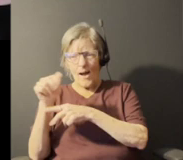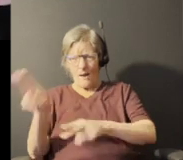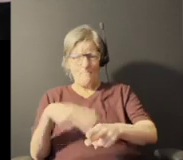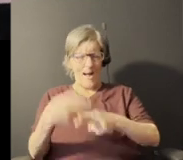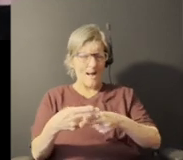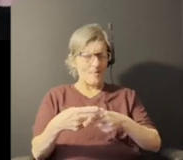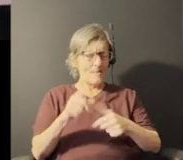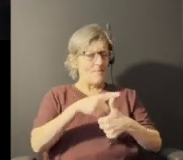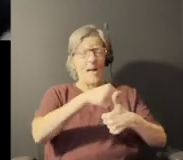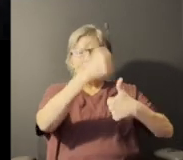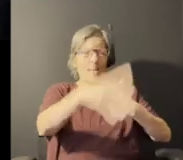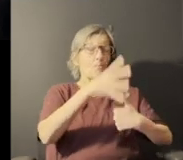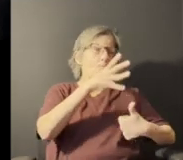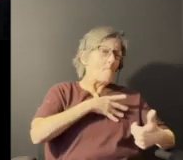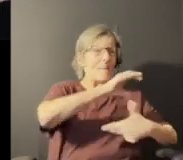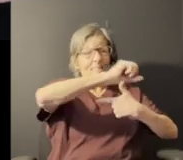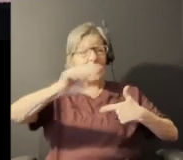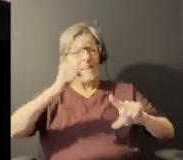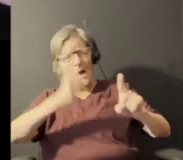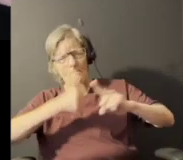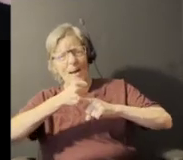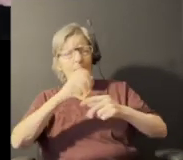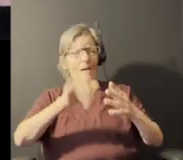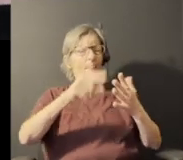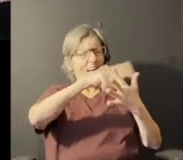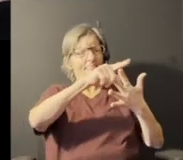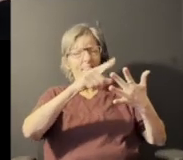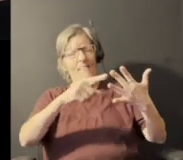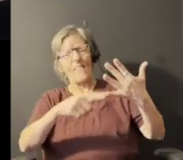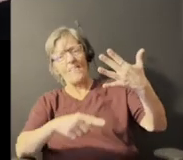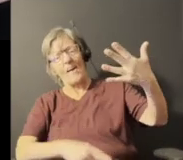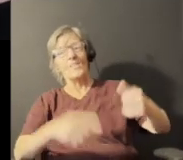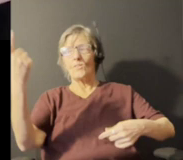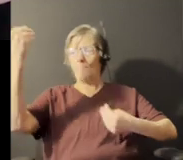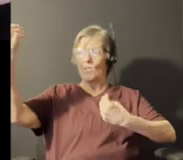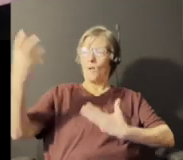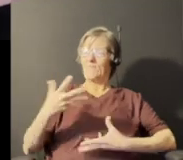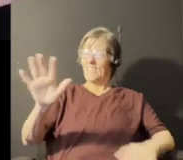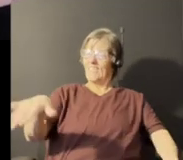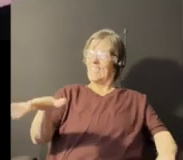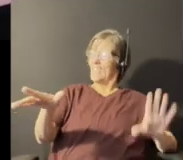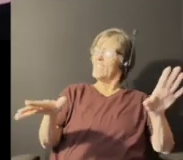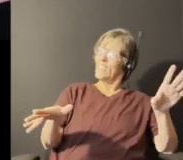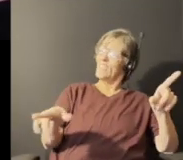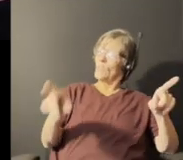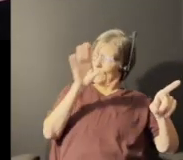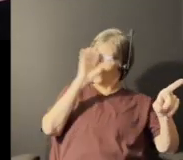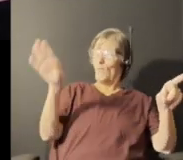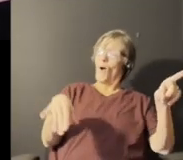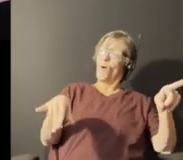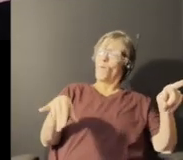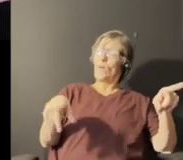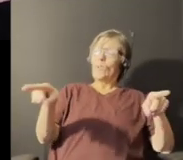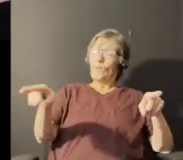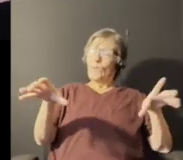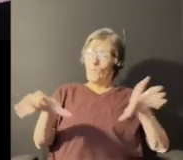data about, you know, this many women are impacted by this. And, you know, and somebody told me, they said, you